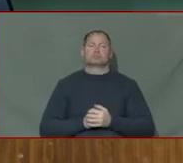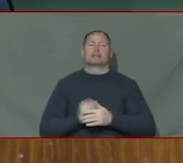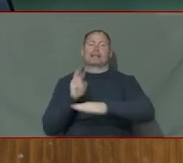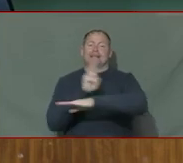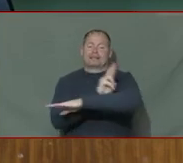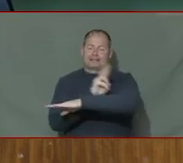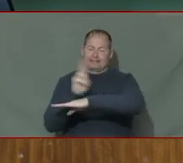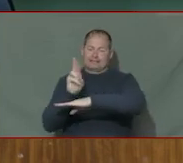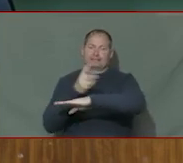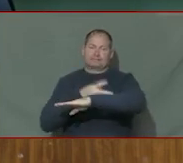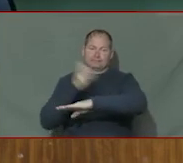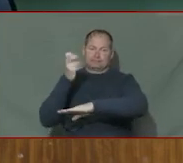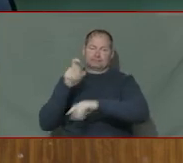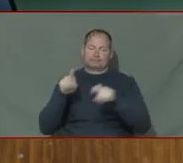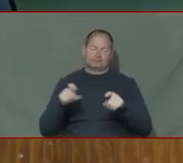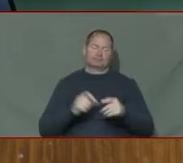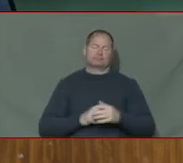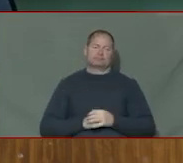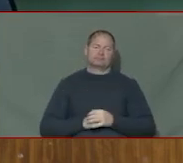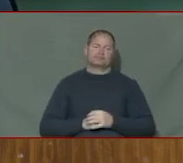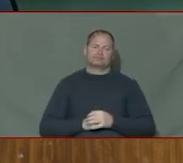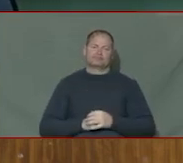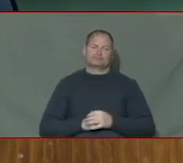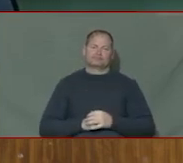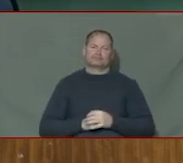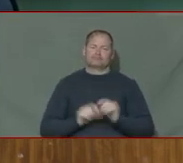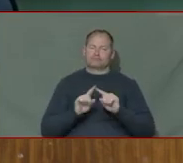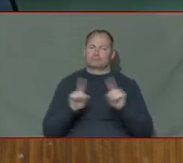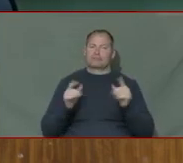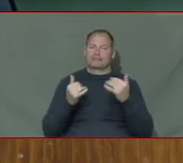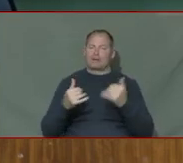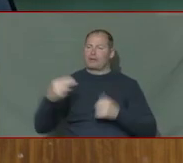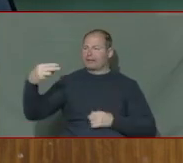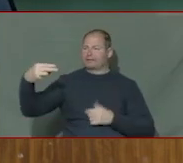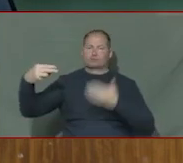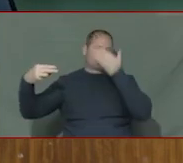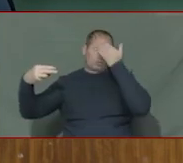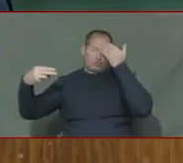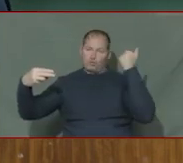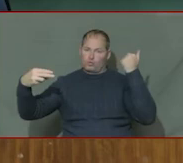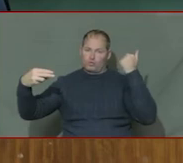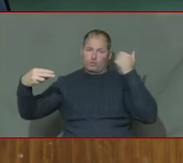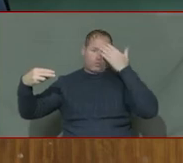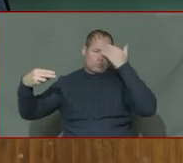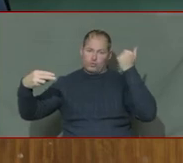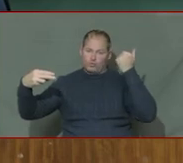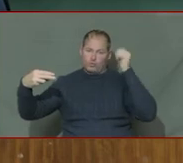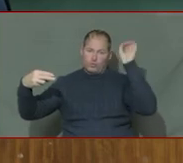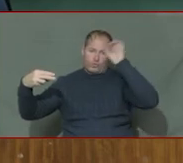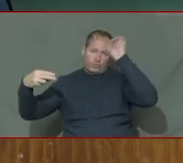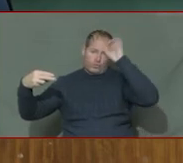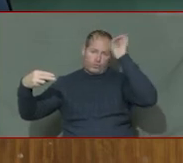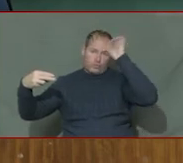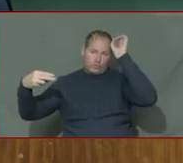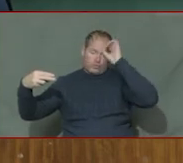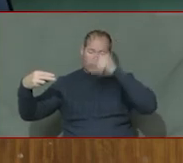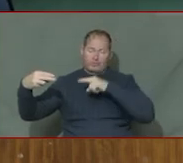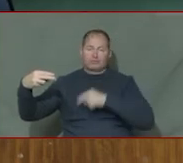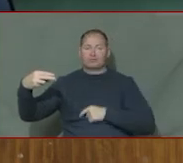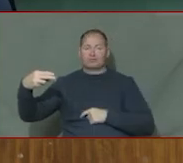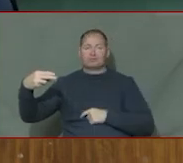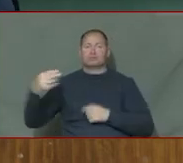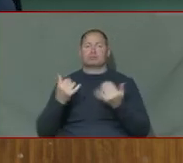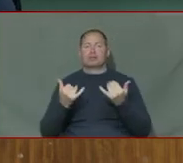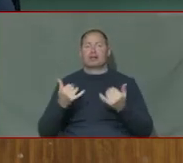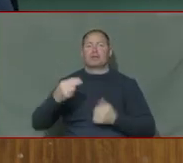to differentiate. But now we've got another unknown h. So what are we going to do? We need to